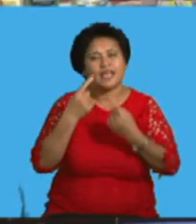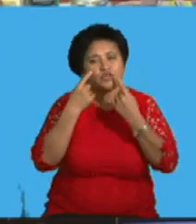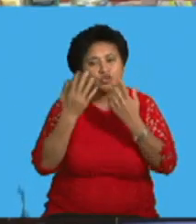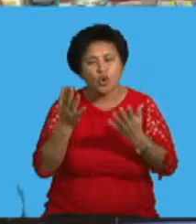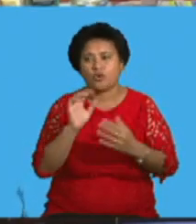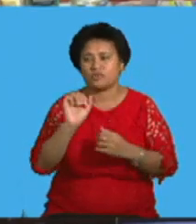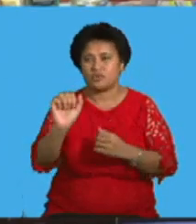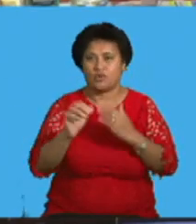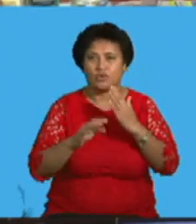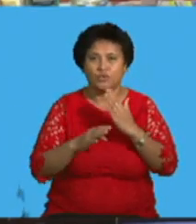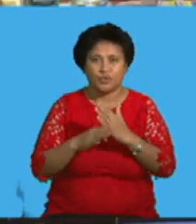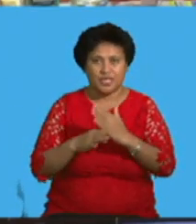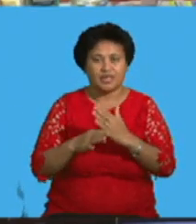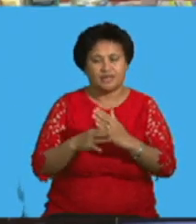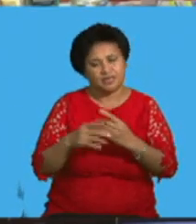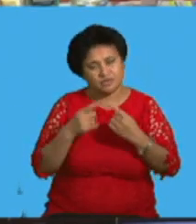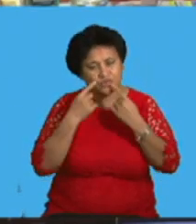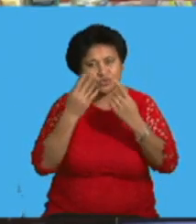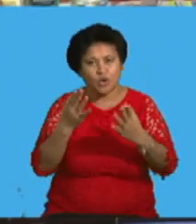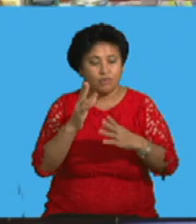local and international markets.